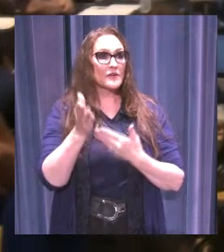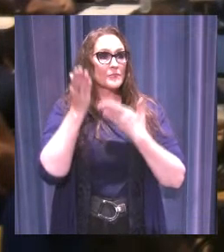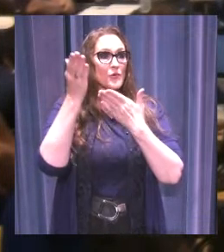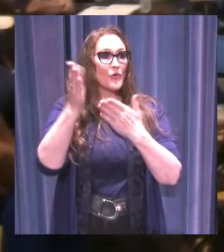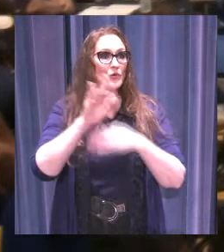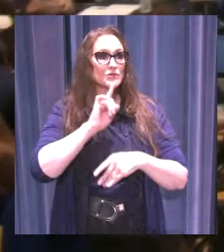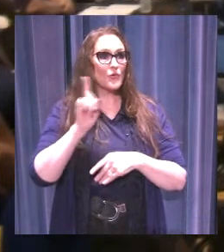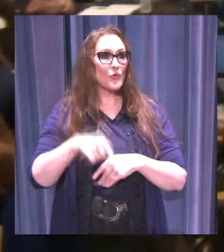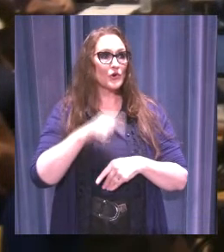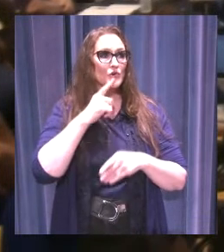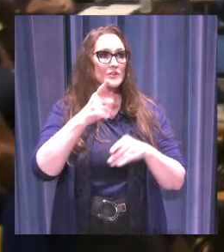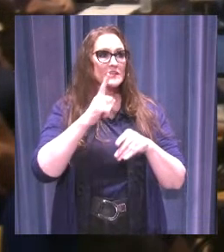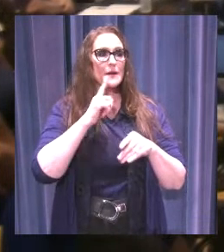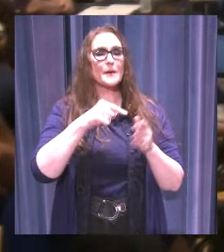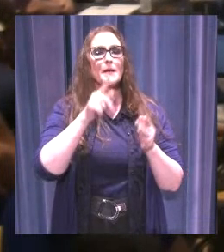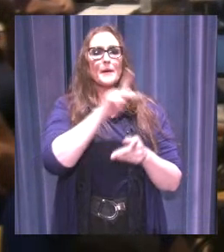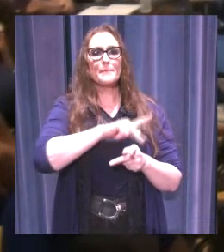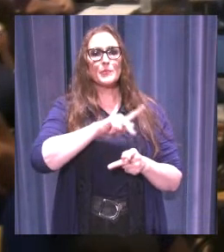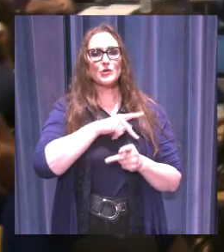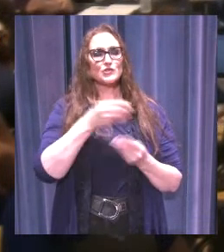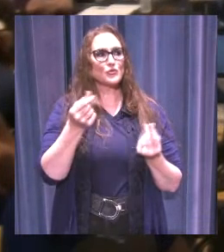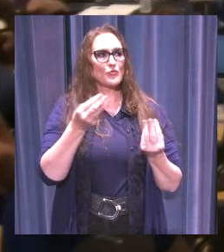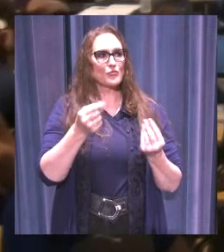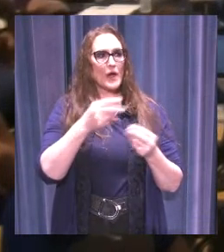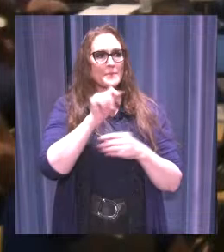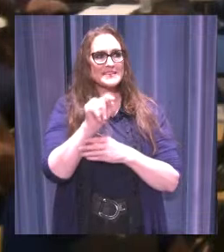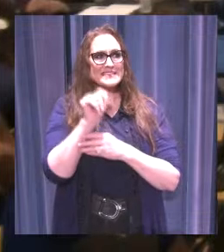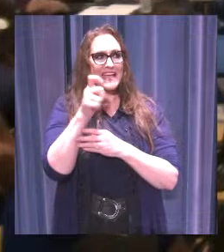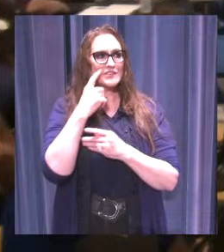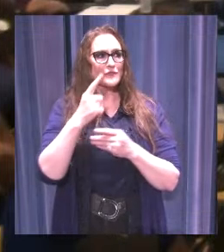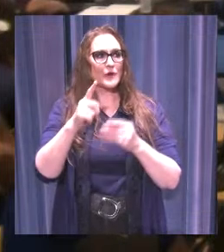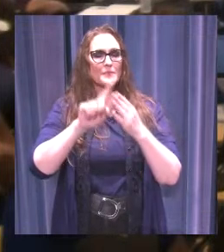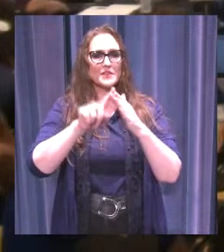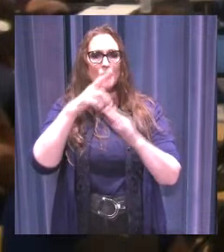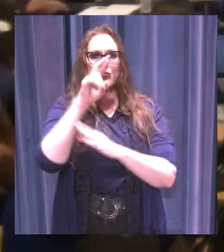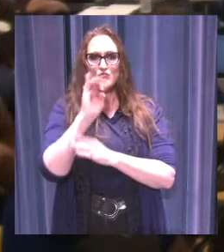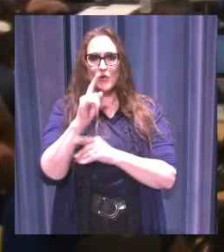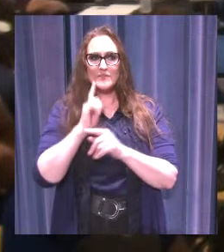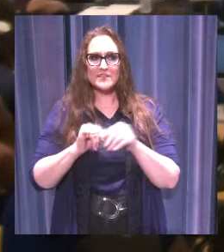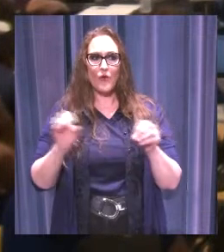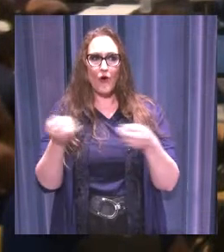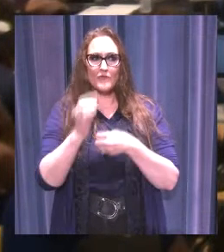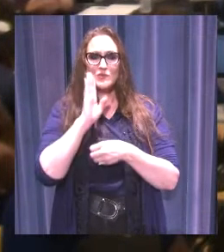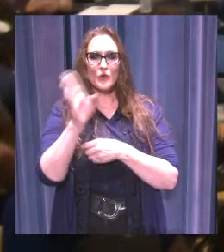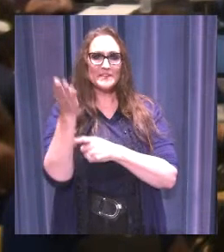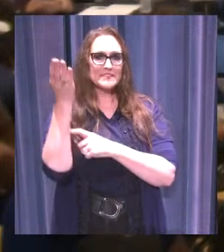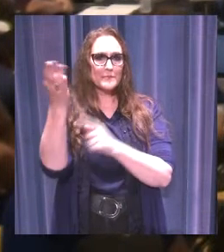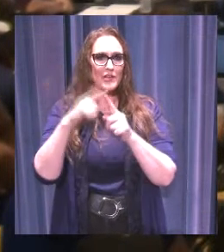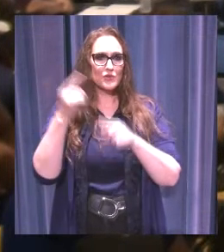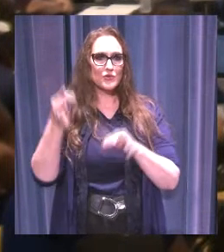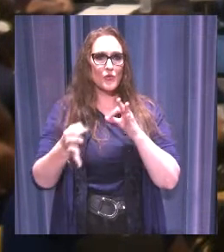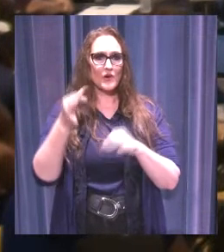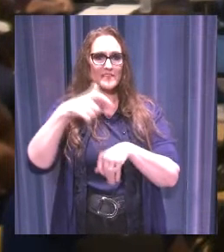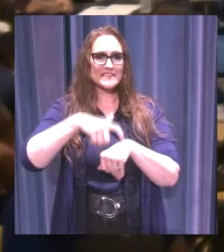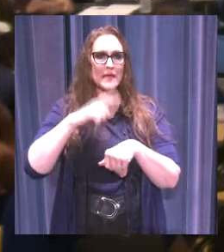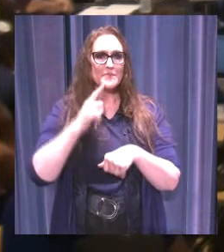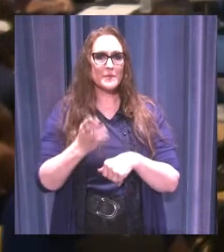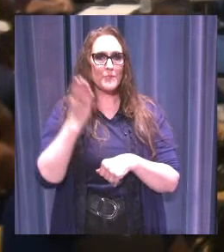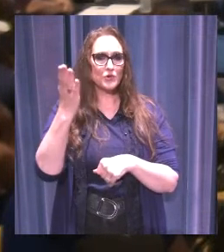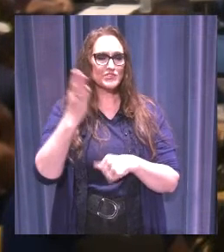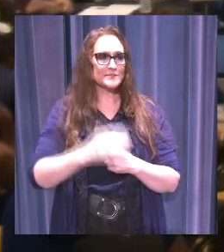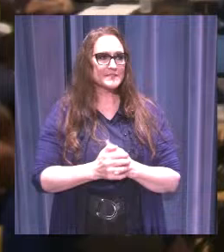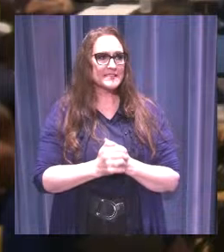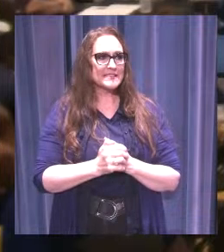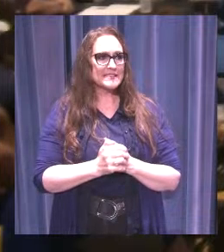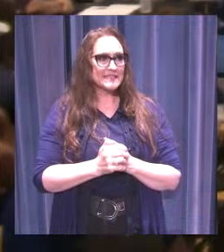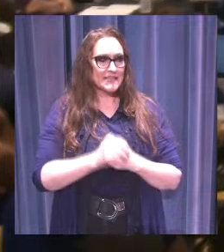to strike unpaid personal property taxes from assessment rolls, which our office will be submitting to the court at the time of the motion hearing,